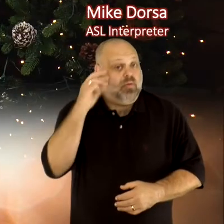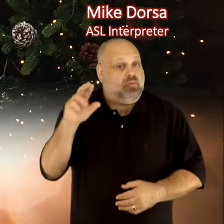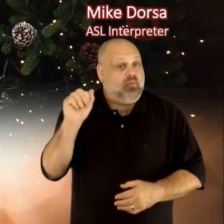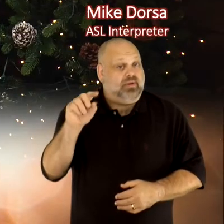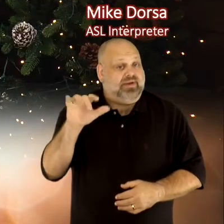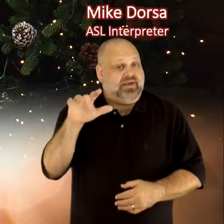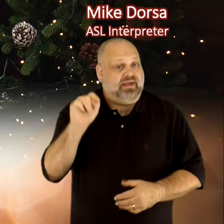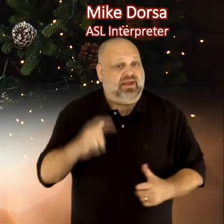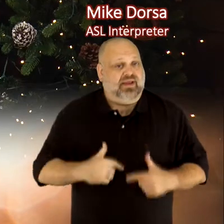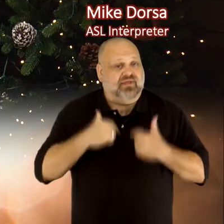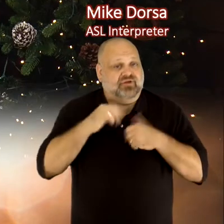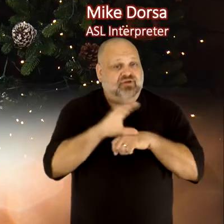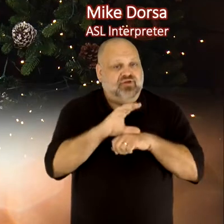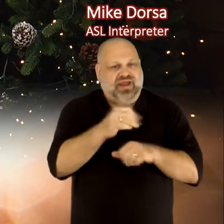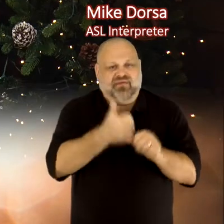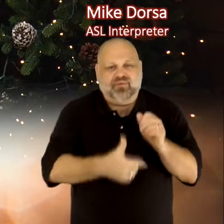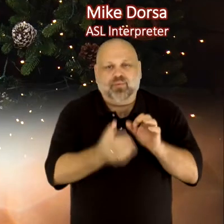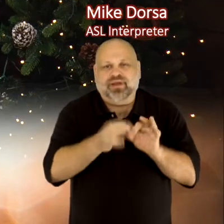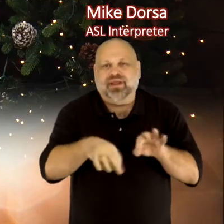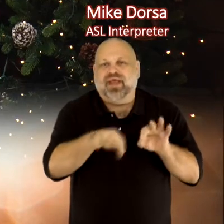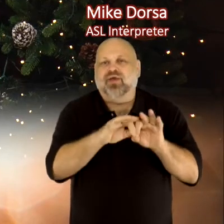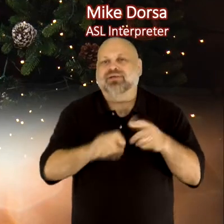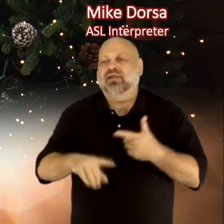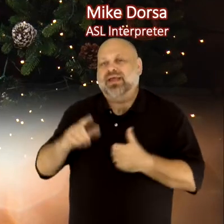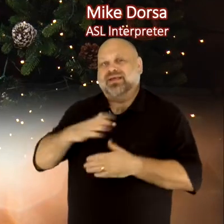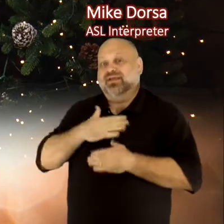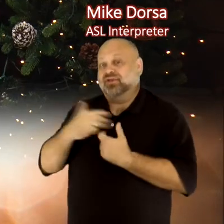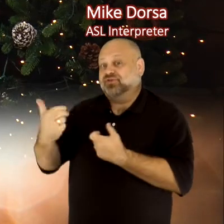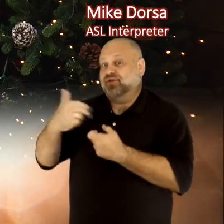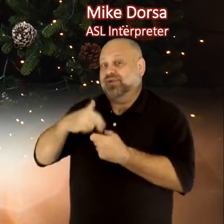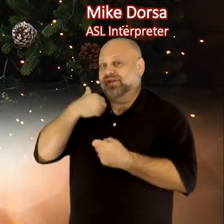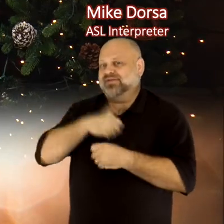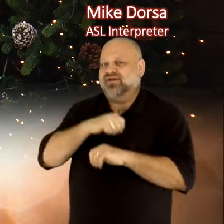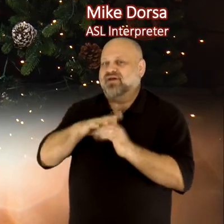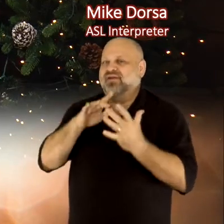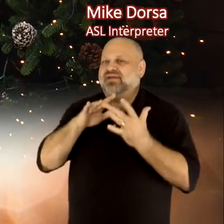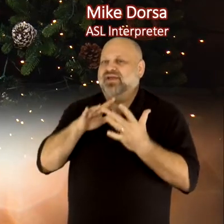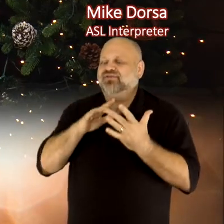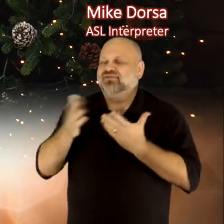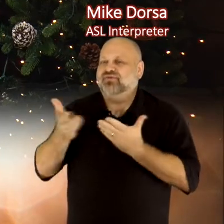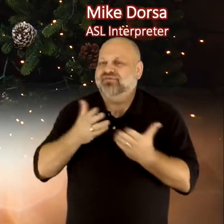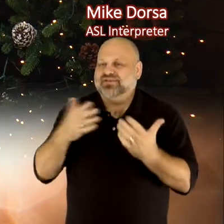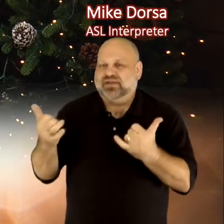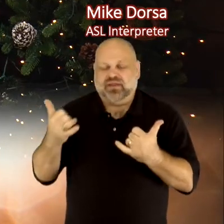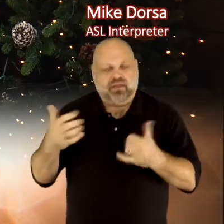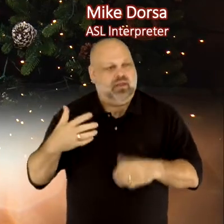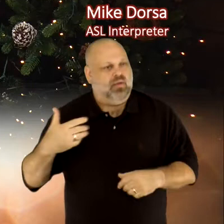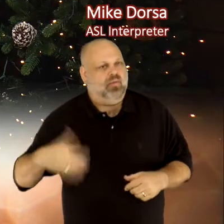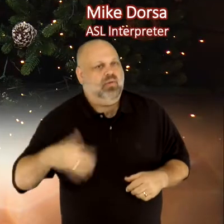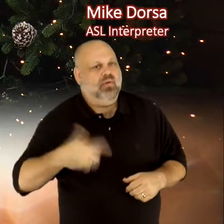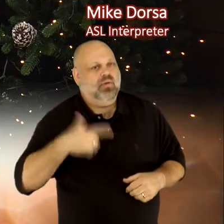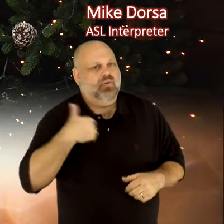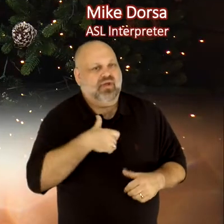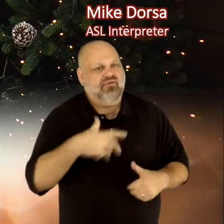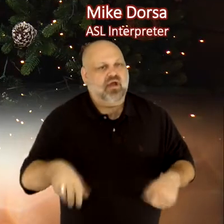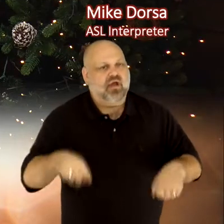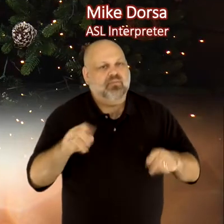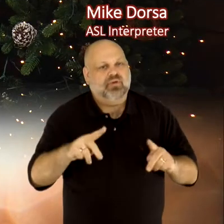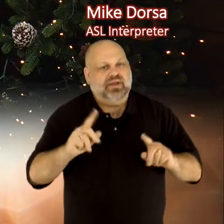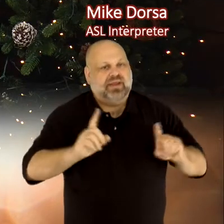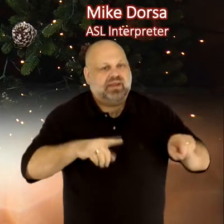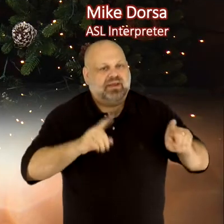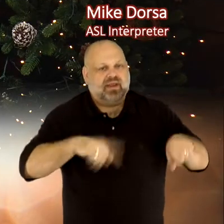Welcome home to Radiant Life Church, where everyone counts. We're glad you're joining us for our online service today. Well, we've had the opportunity to attend a great